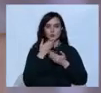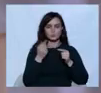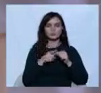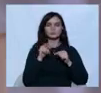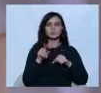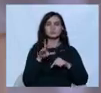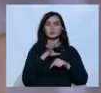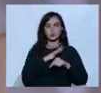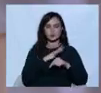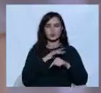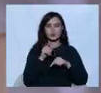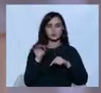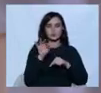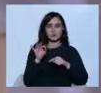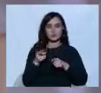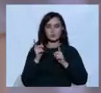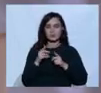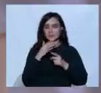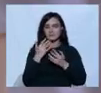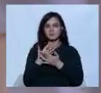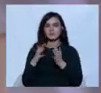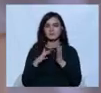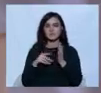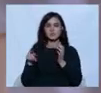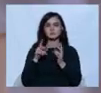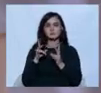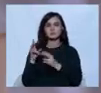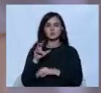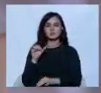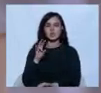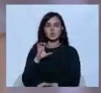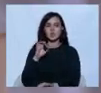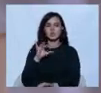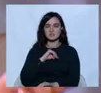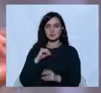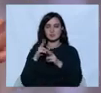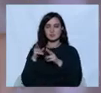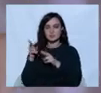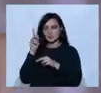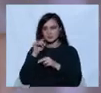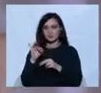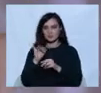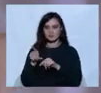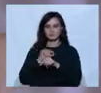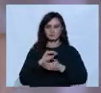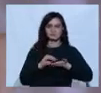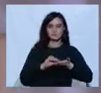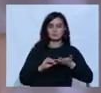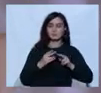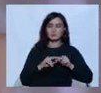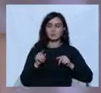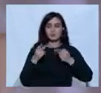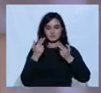very fearful financial time. You could end up in prison, debtor's prison they used to call it. But in fact, it was also an